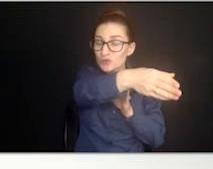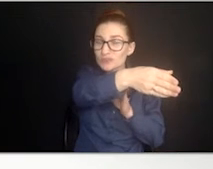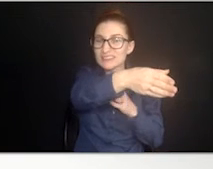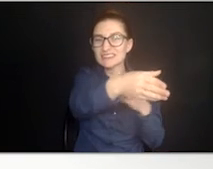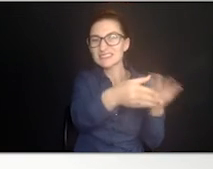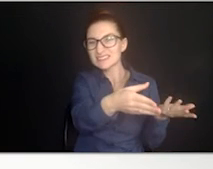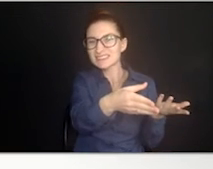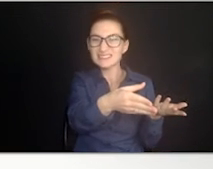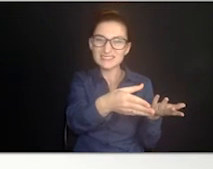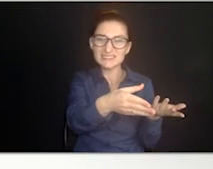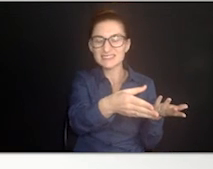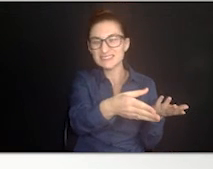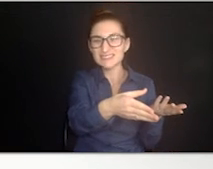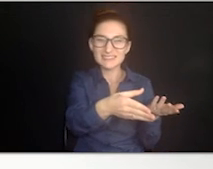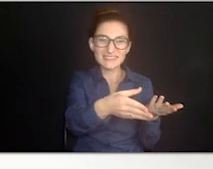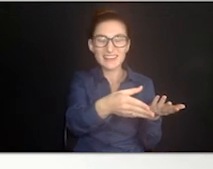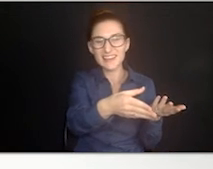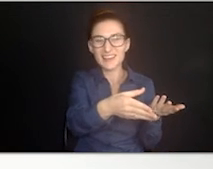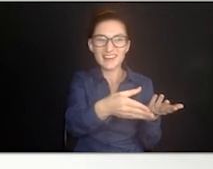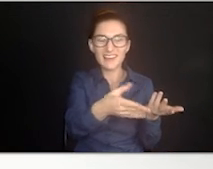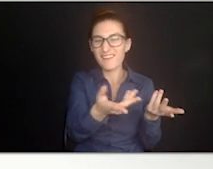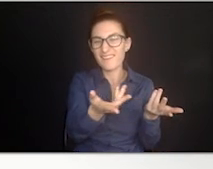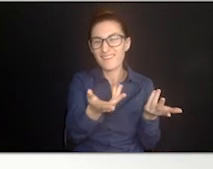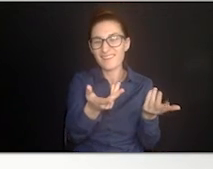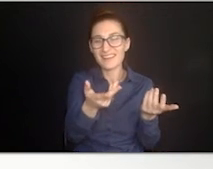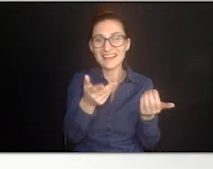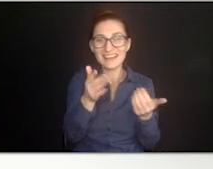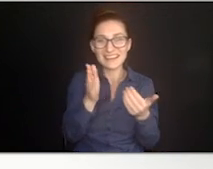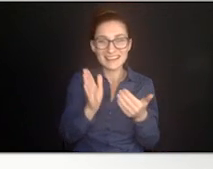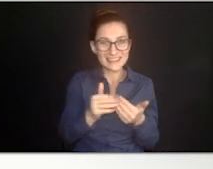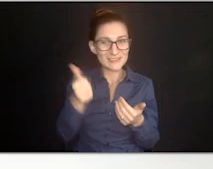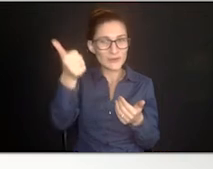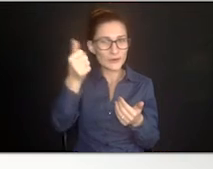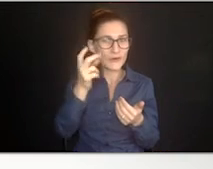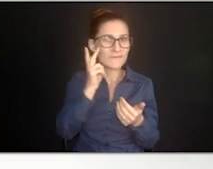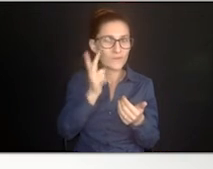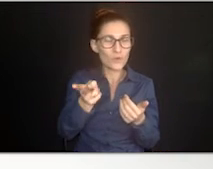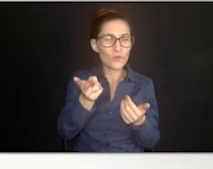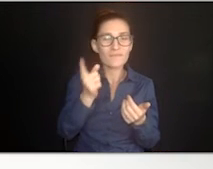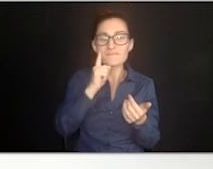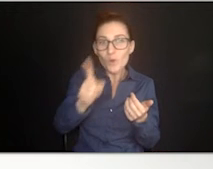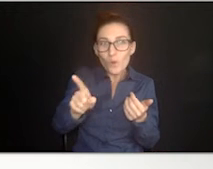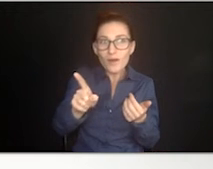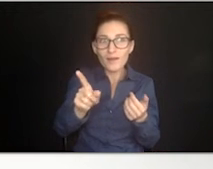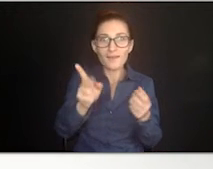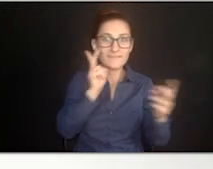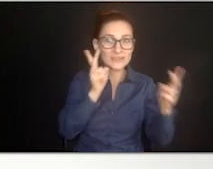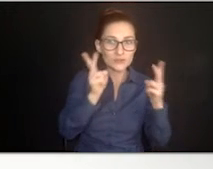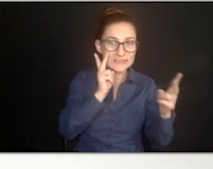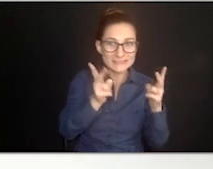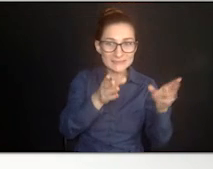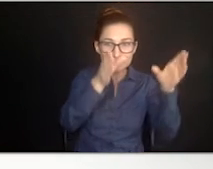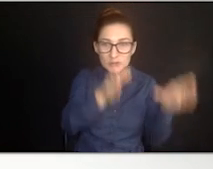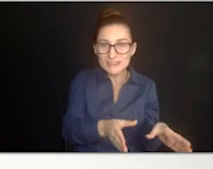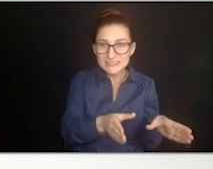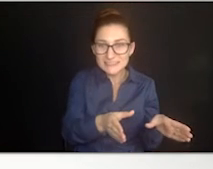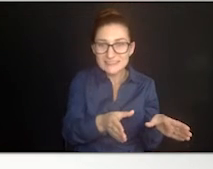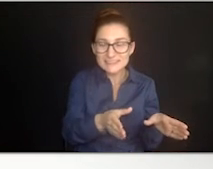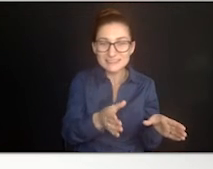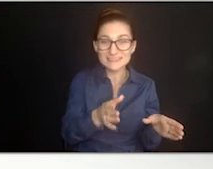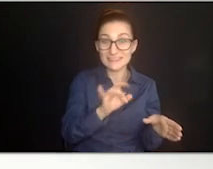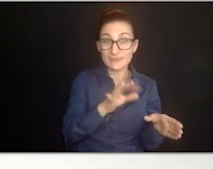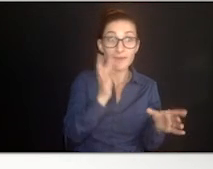there are some things that are a little bit easier to do if you have sight, and some things